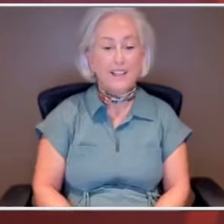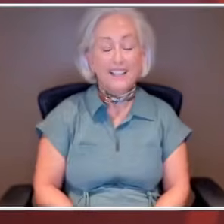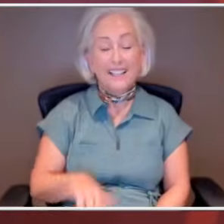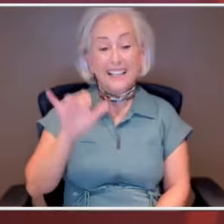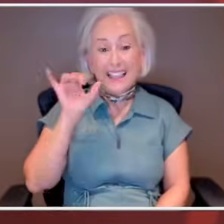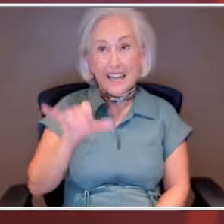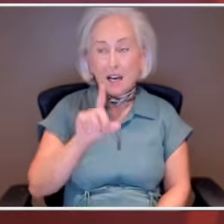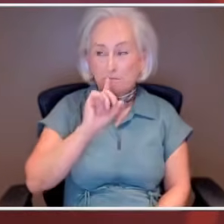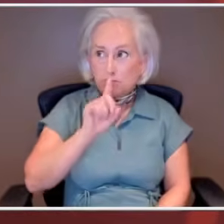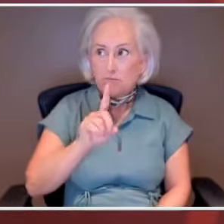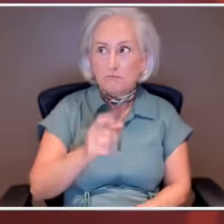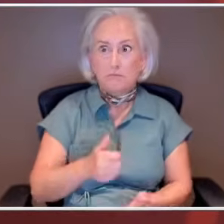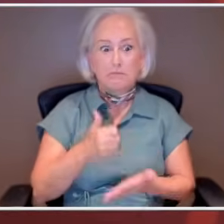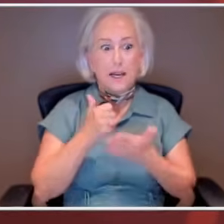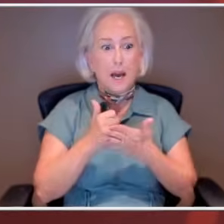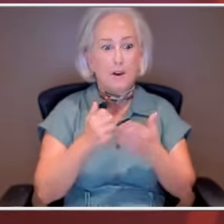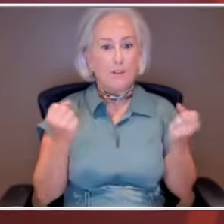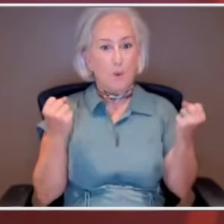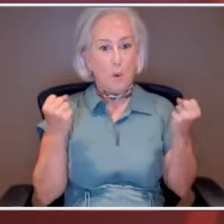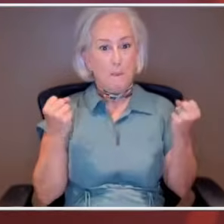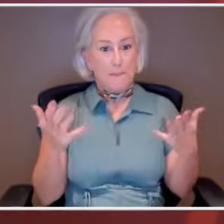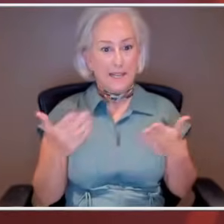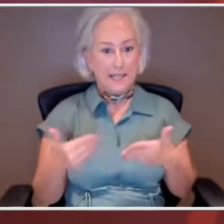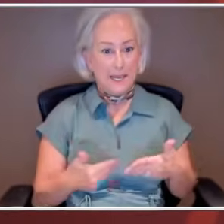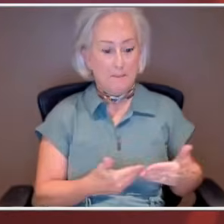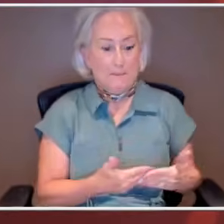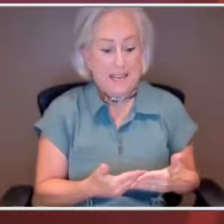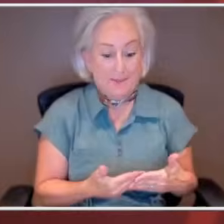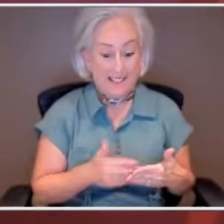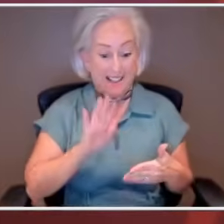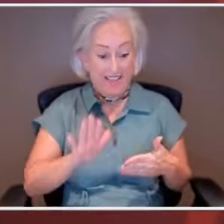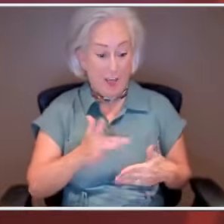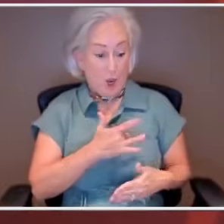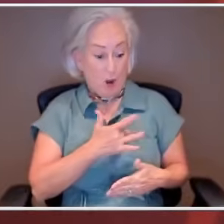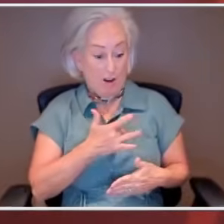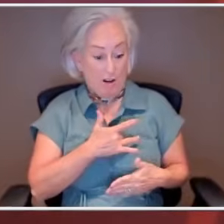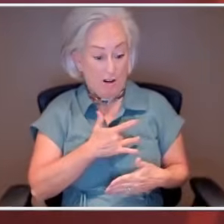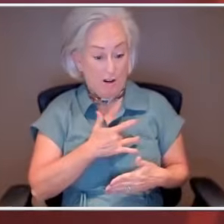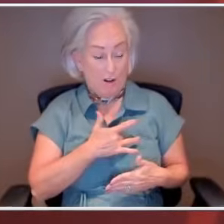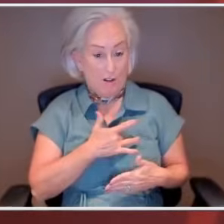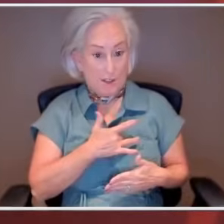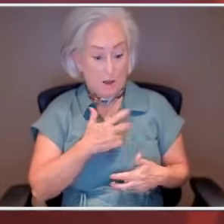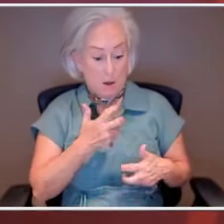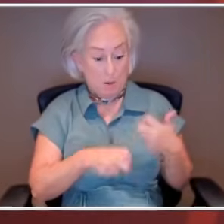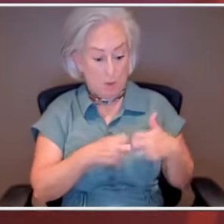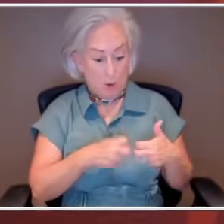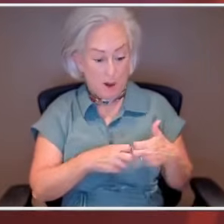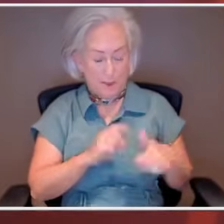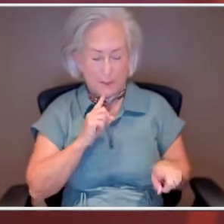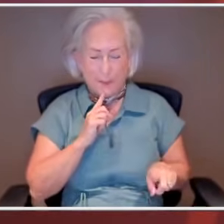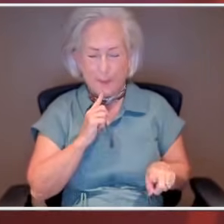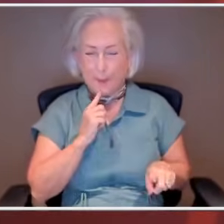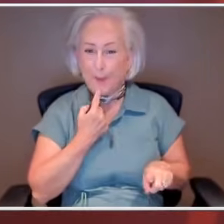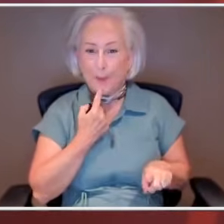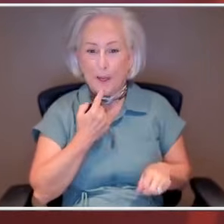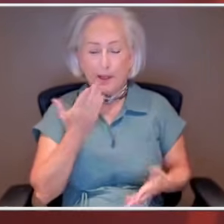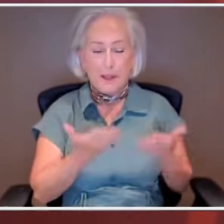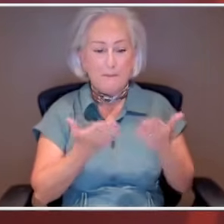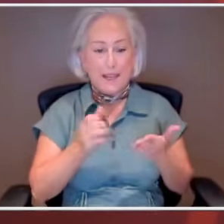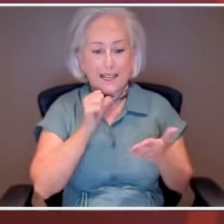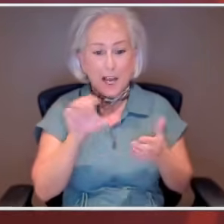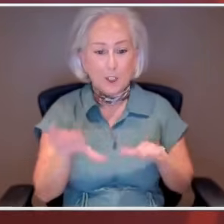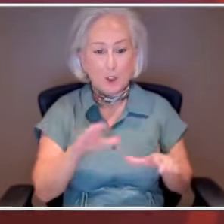helpful for some babies whose heart disease is so significant that they may not do very well in the immediate. Right. And we can actually make sure that that baby is